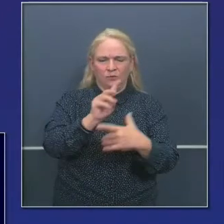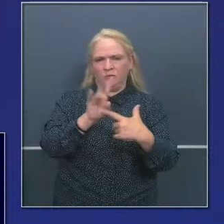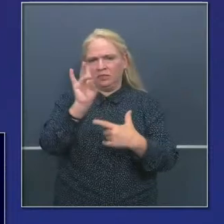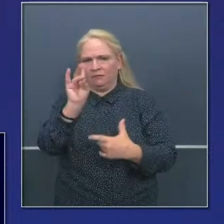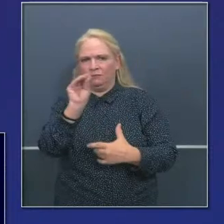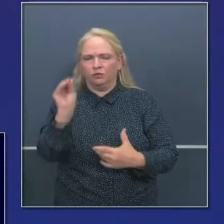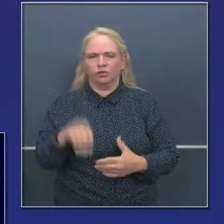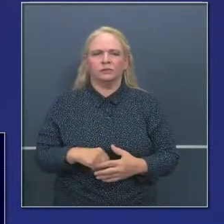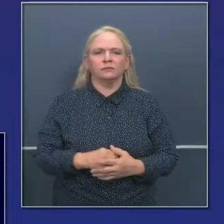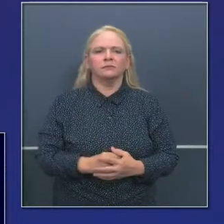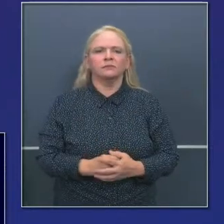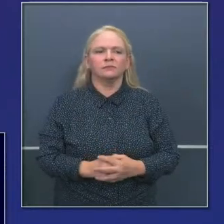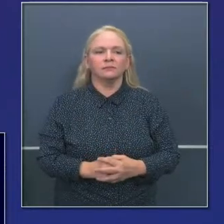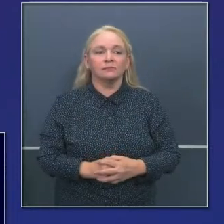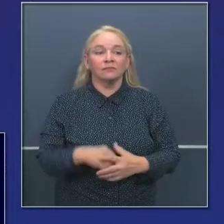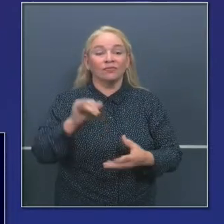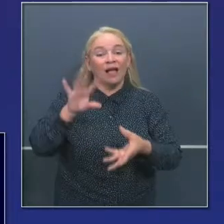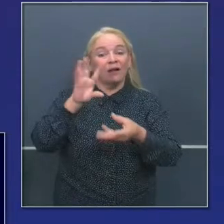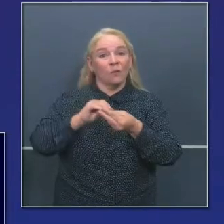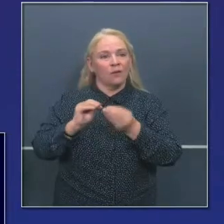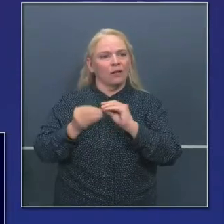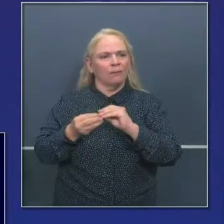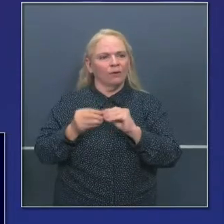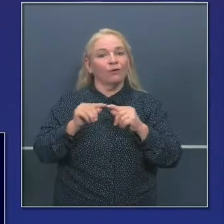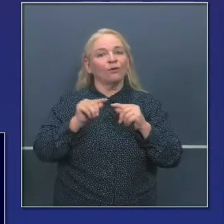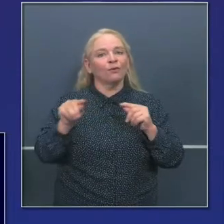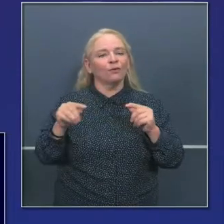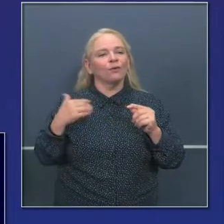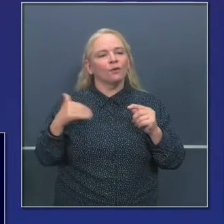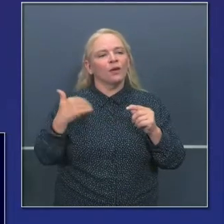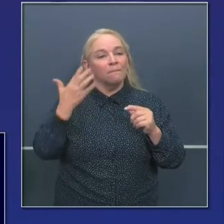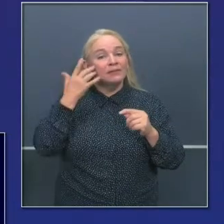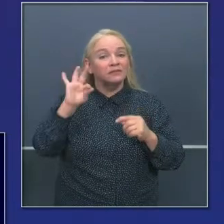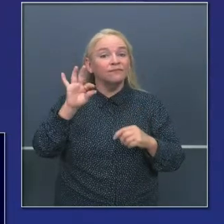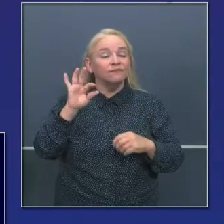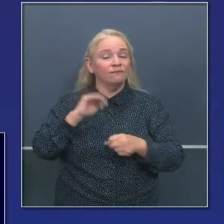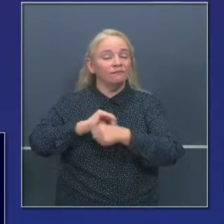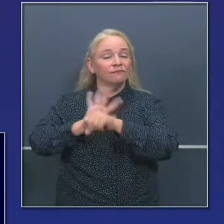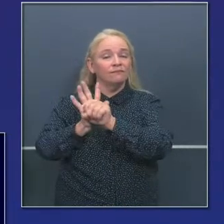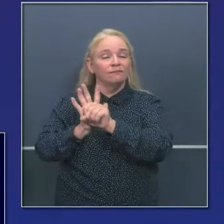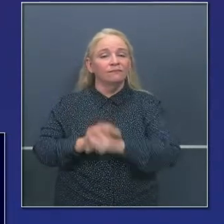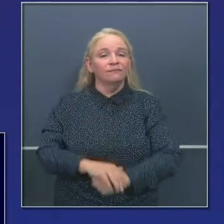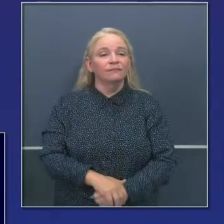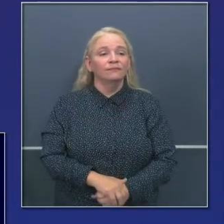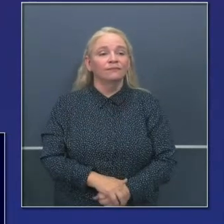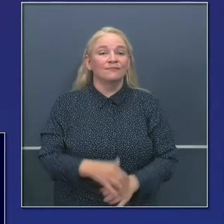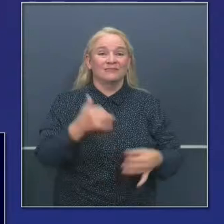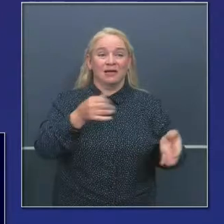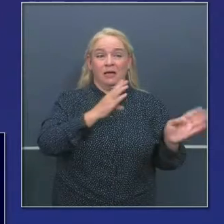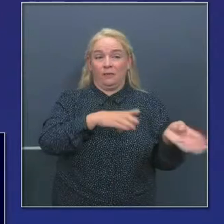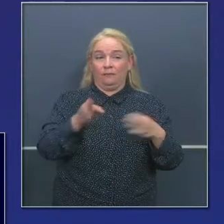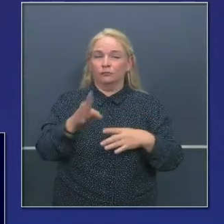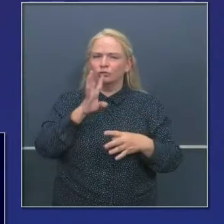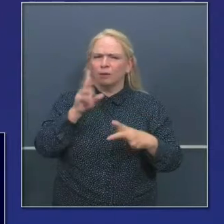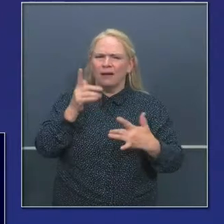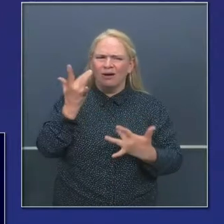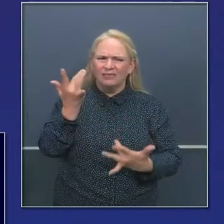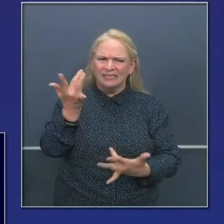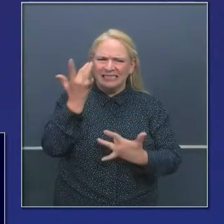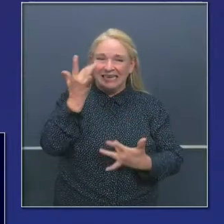over the course of the last number of days, moving into last week. ICUs are up